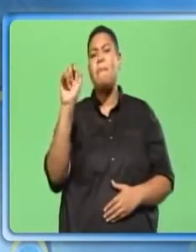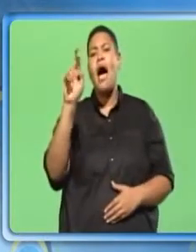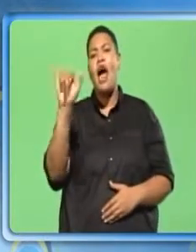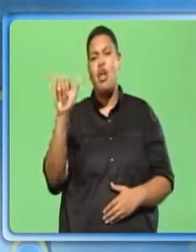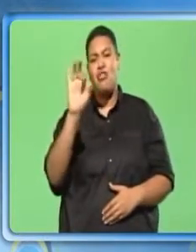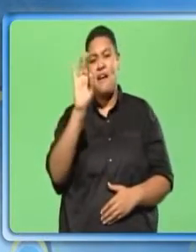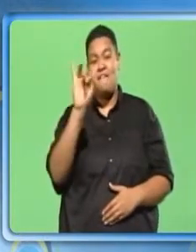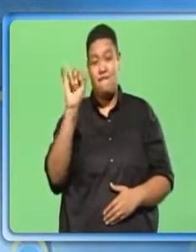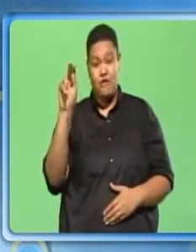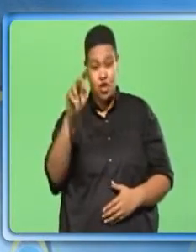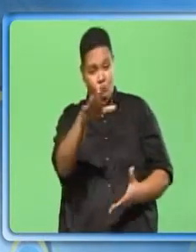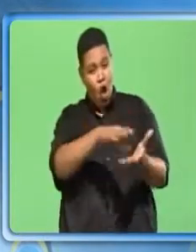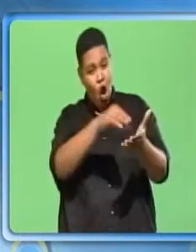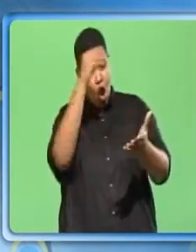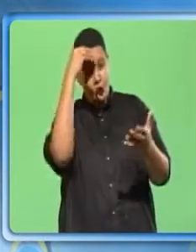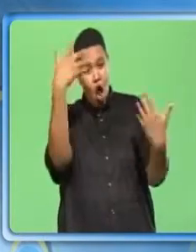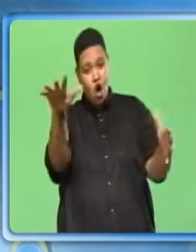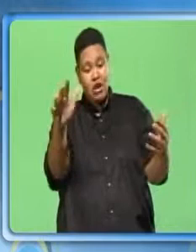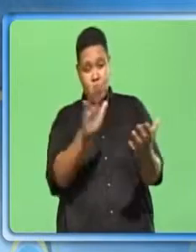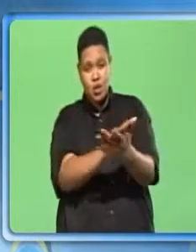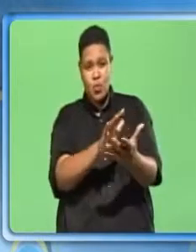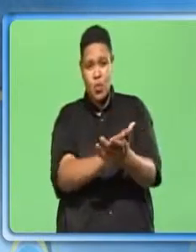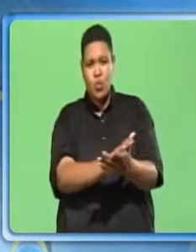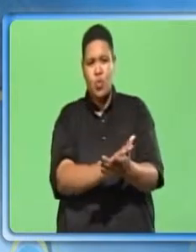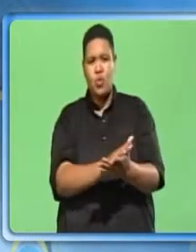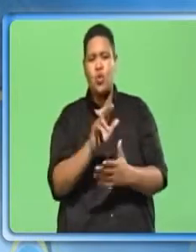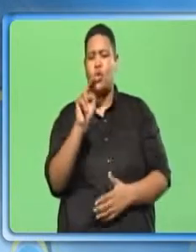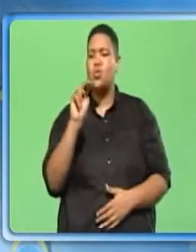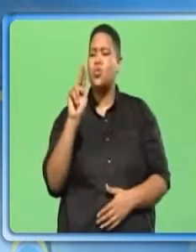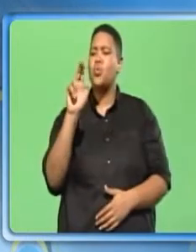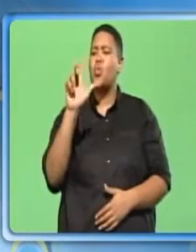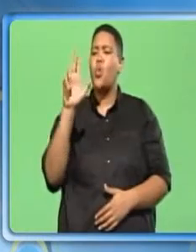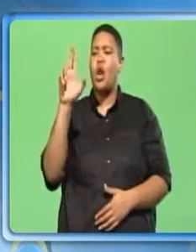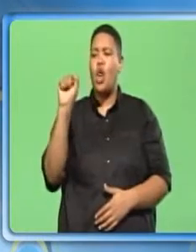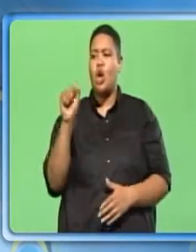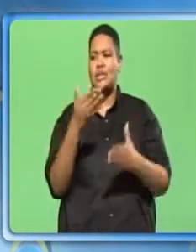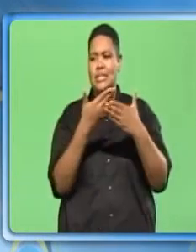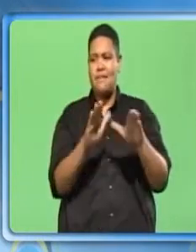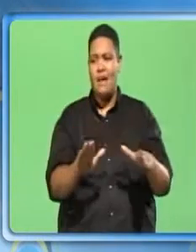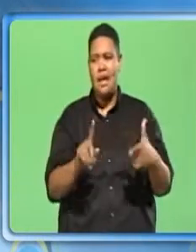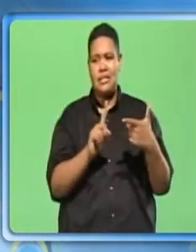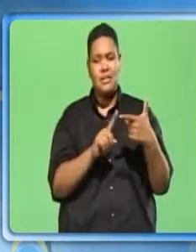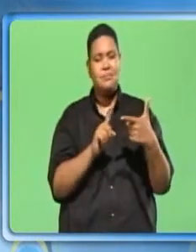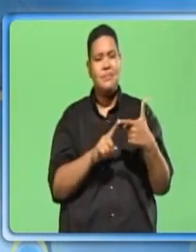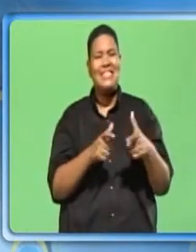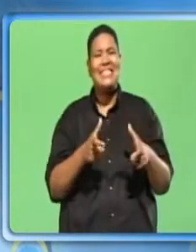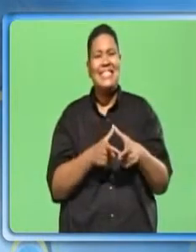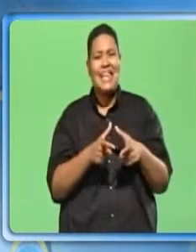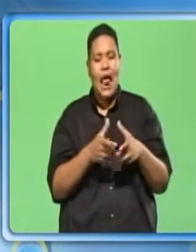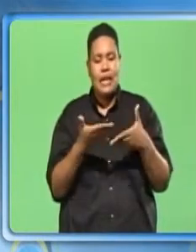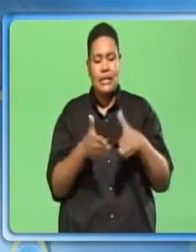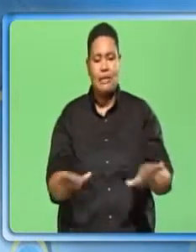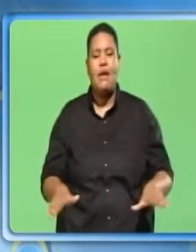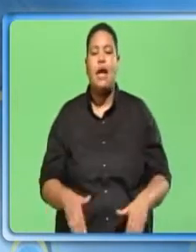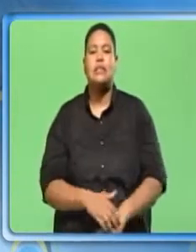on in school? A. Nucleus divides. B. Cell divides.